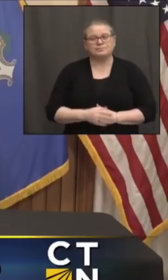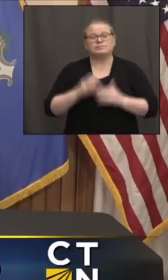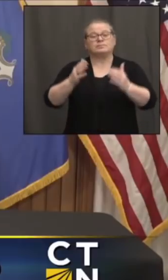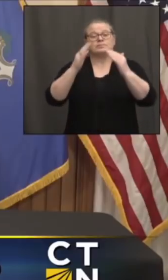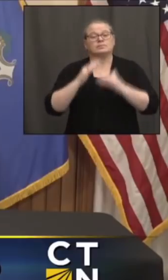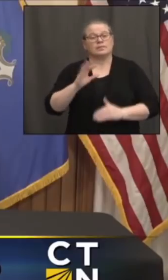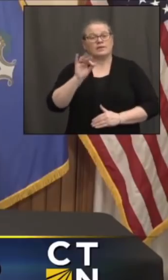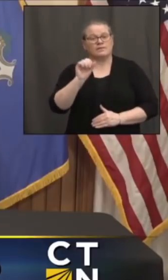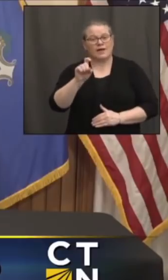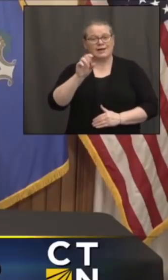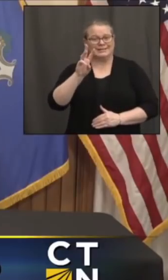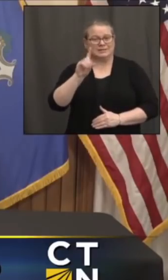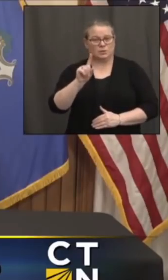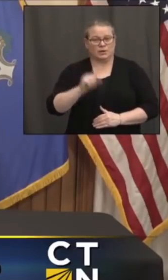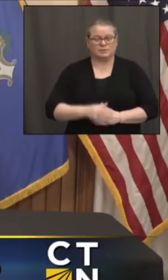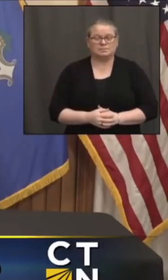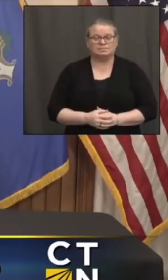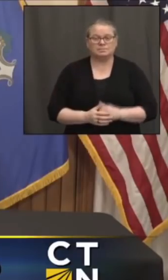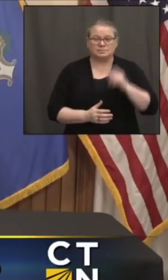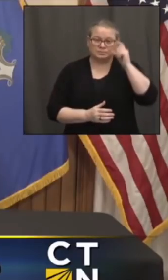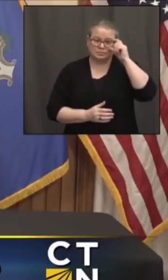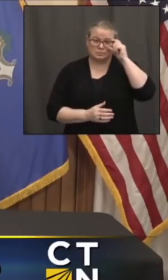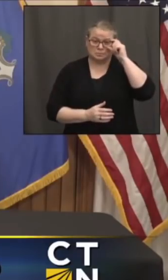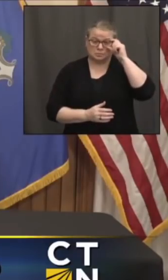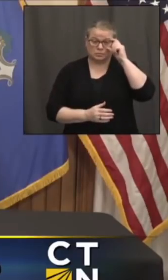Fox 61.